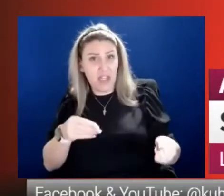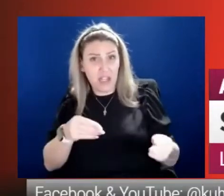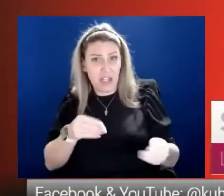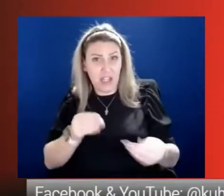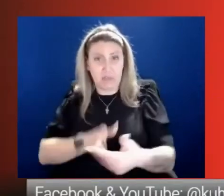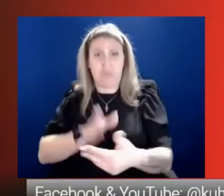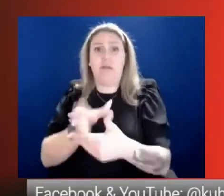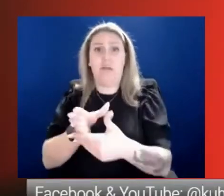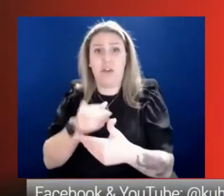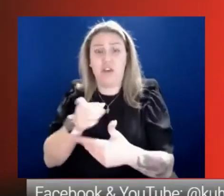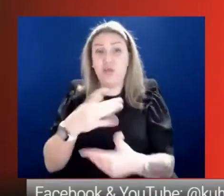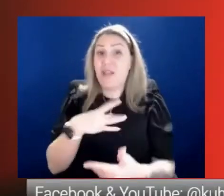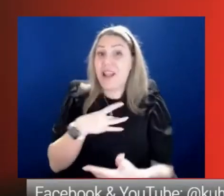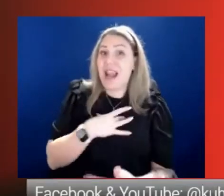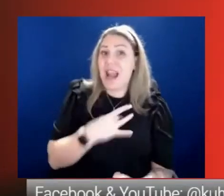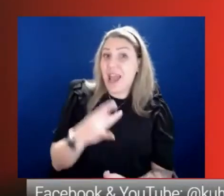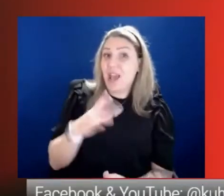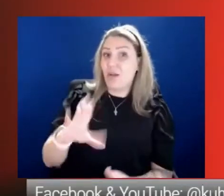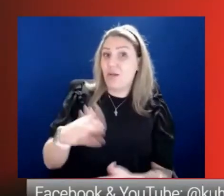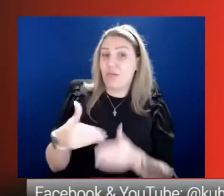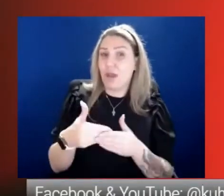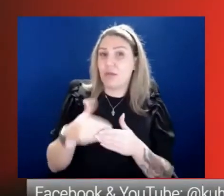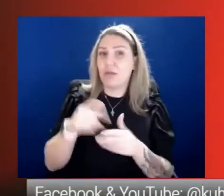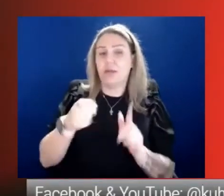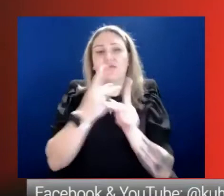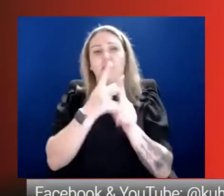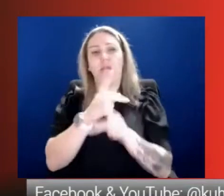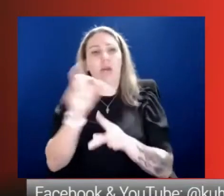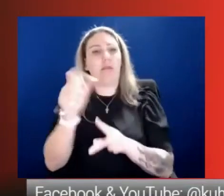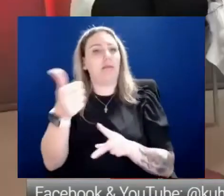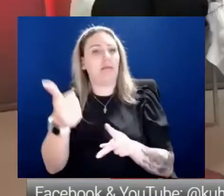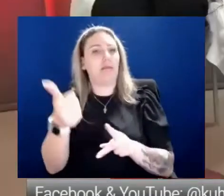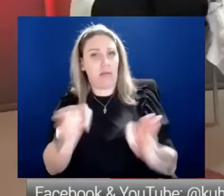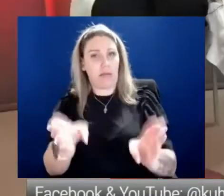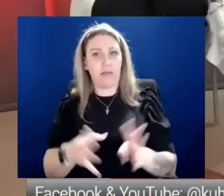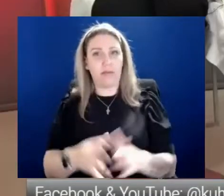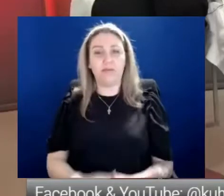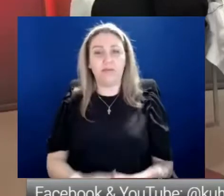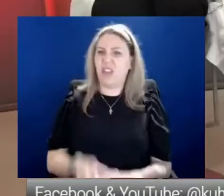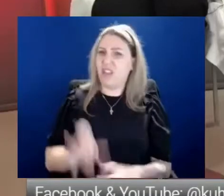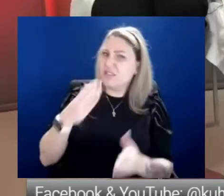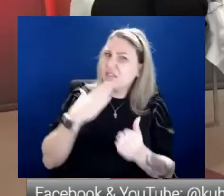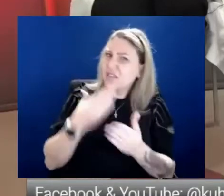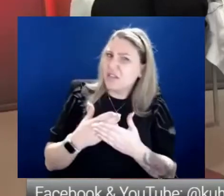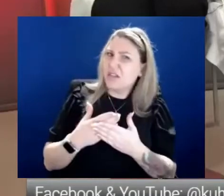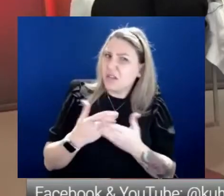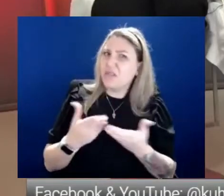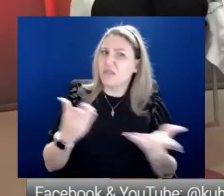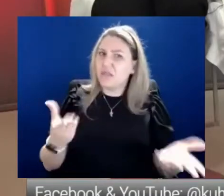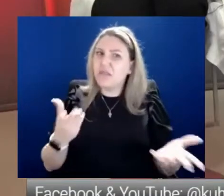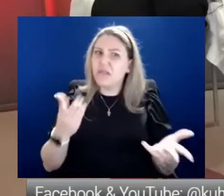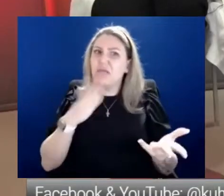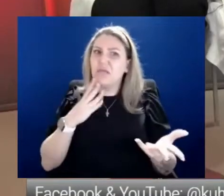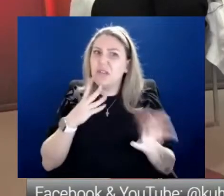your baby, we need to figure out something else. Right. Oh, that's a good way to put it. You know, the most important thing is the nurture